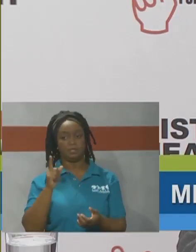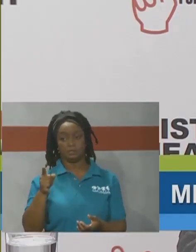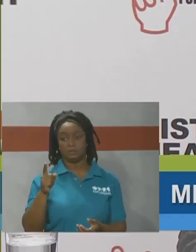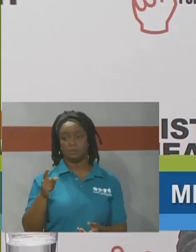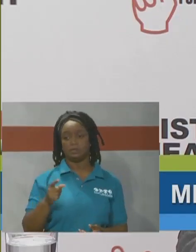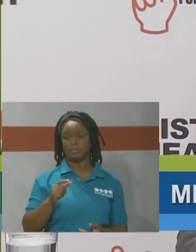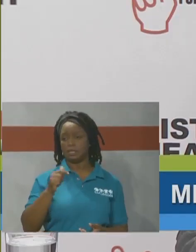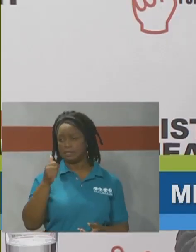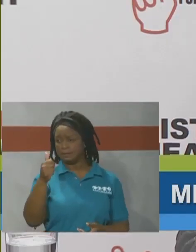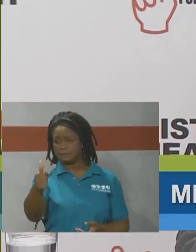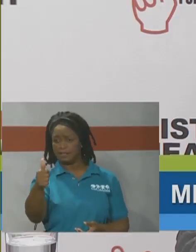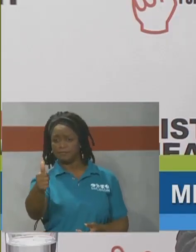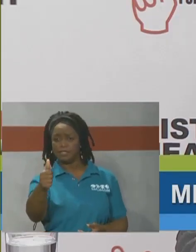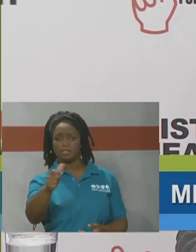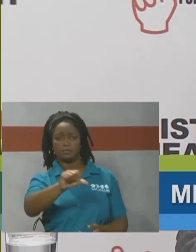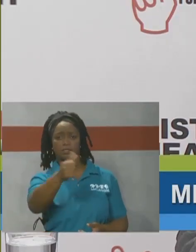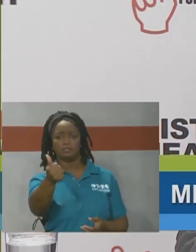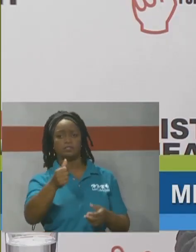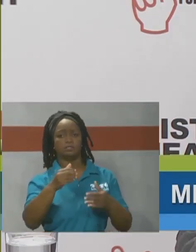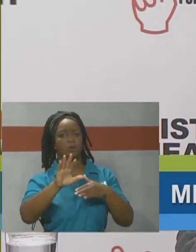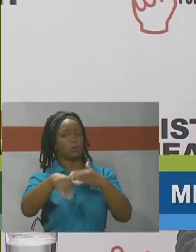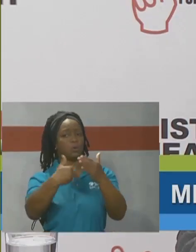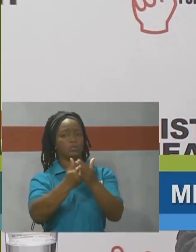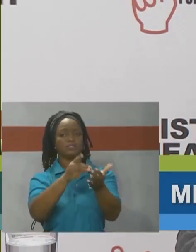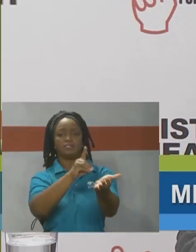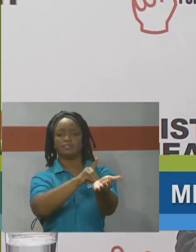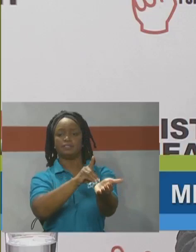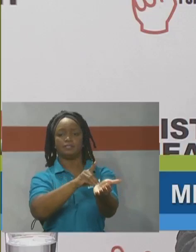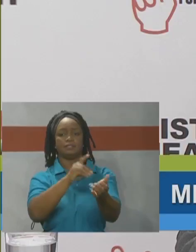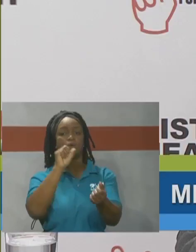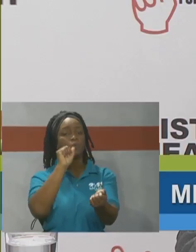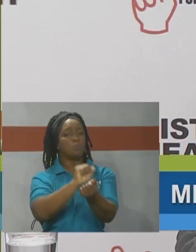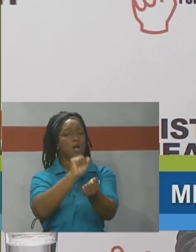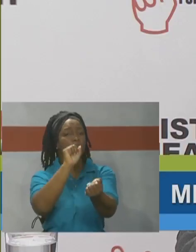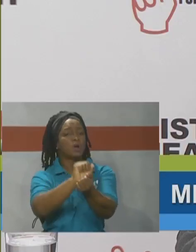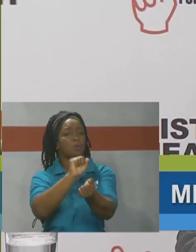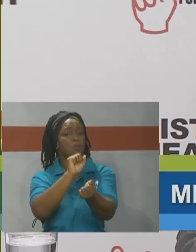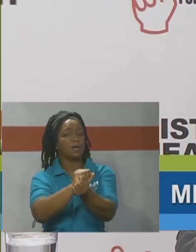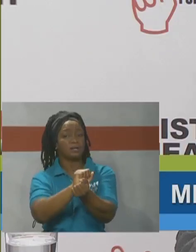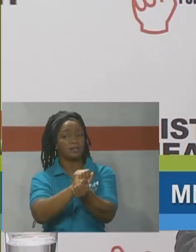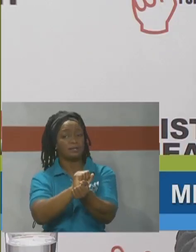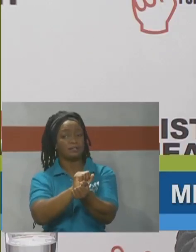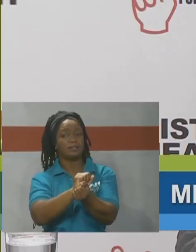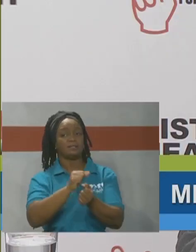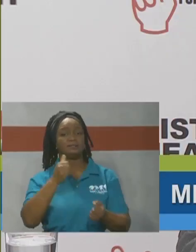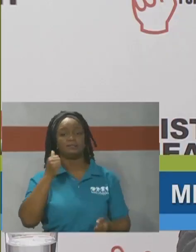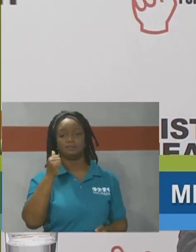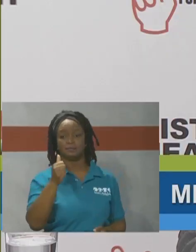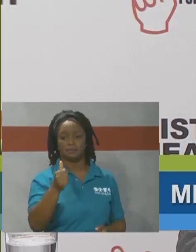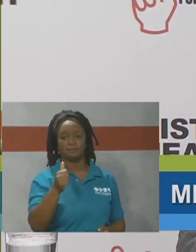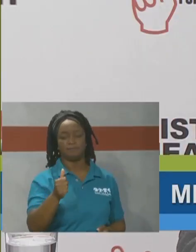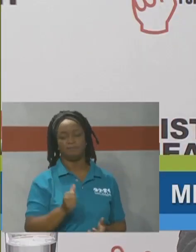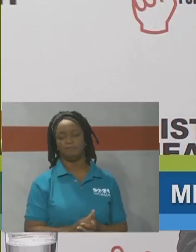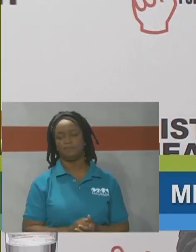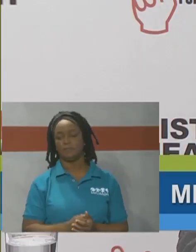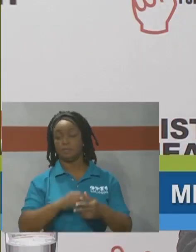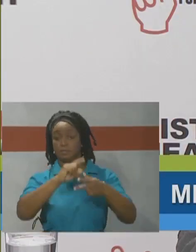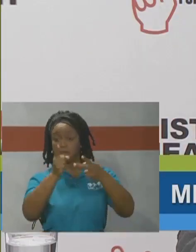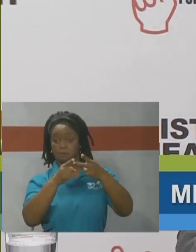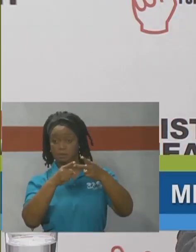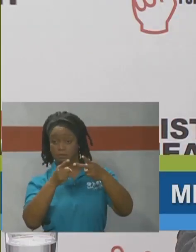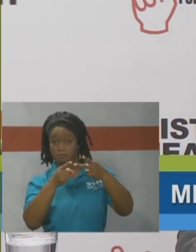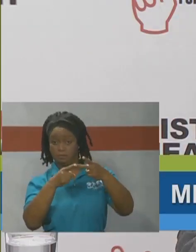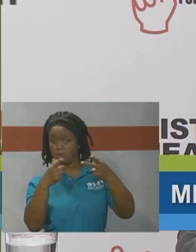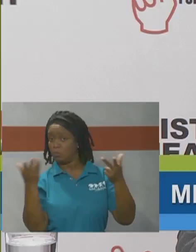Choya, everyone else who has been doing yeoman service. That's takeaway number one. But takeaway number two, ladies and